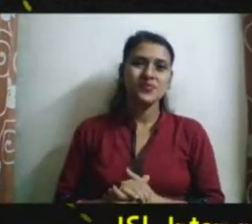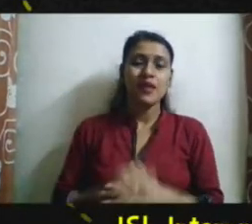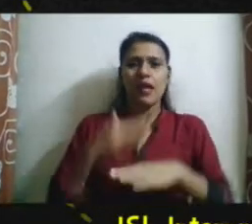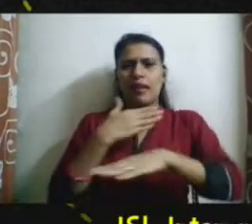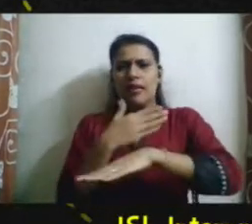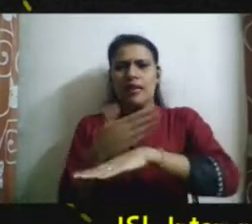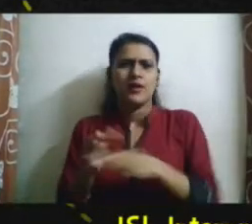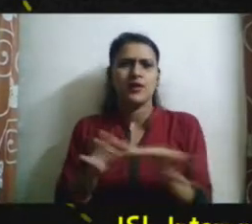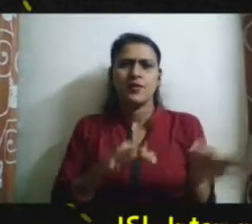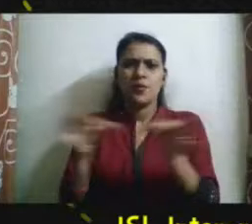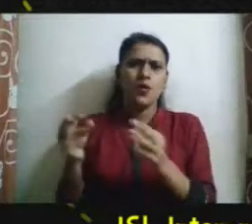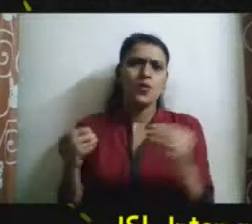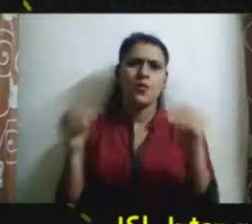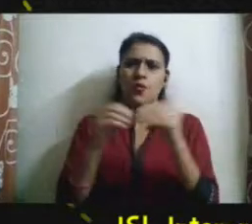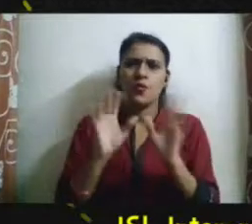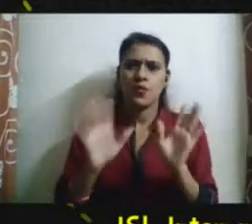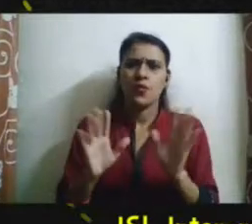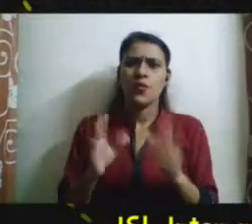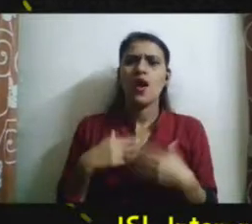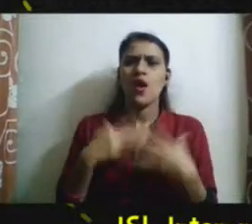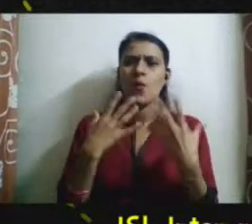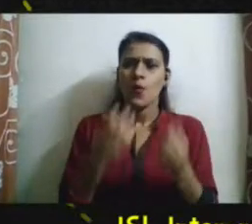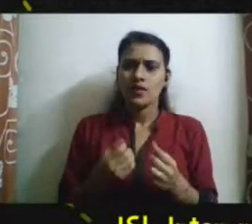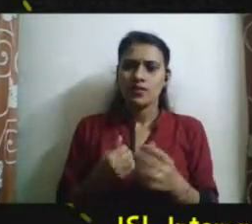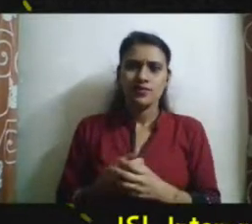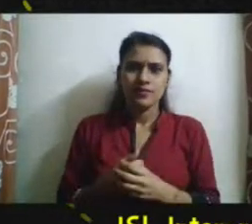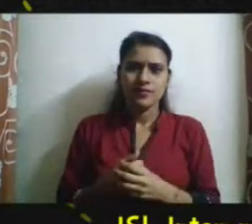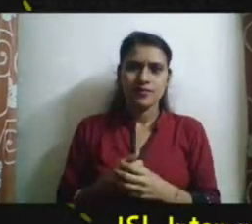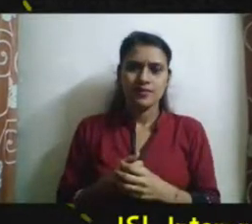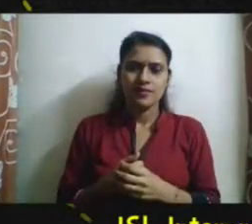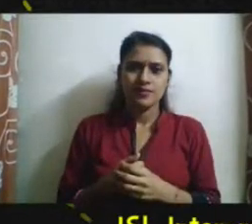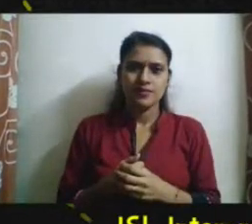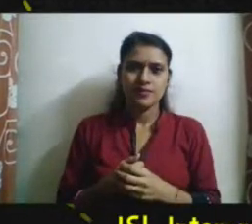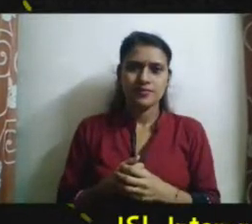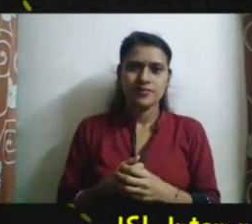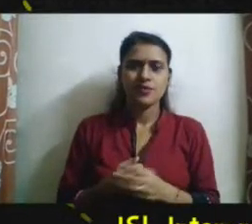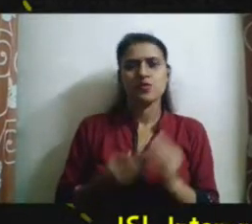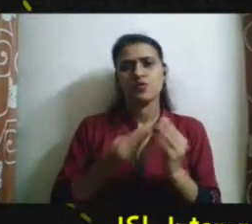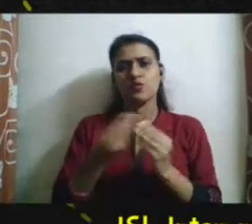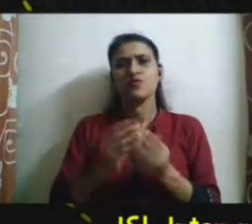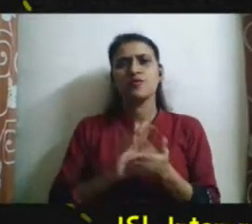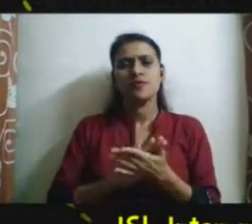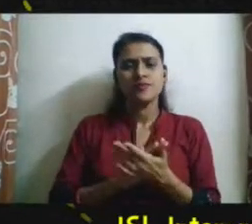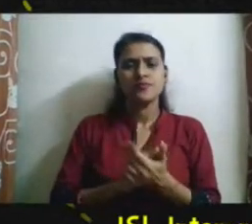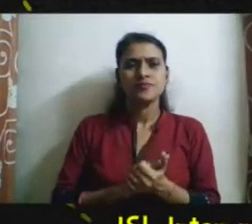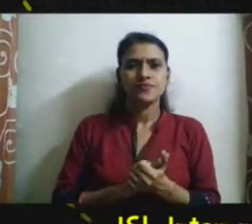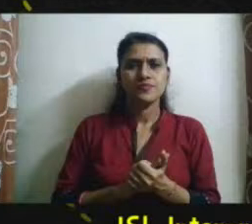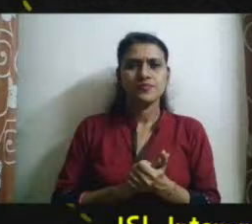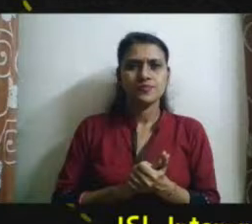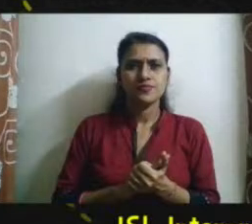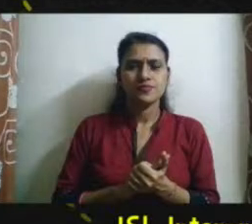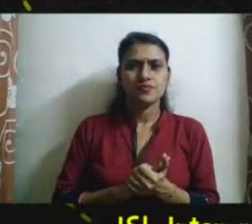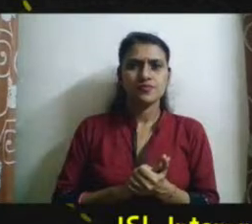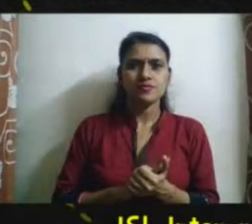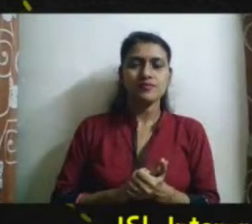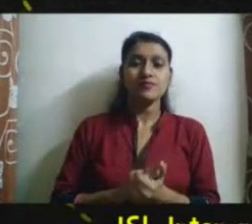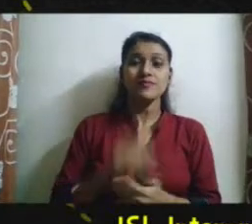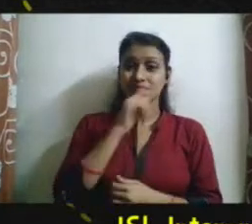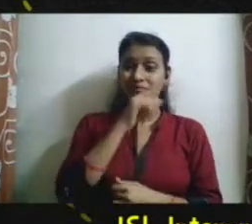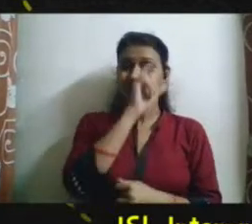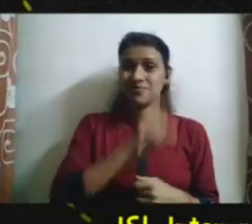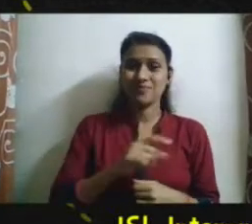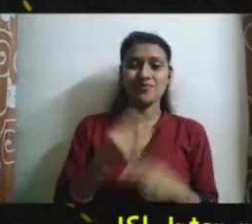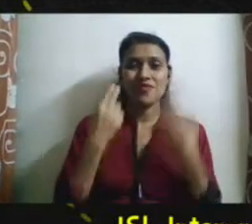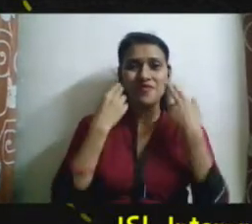delay, I'd like to introduce you to our closing conversation, which is with Shubha Mudgal, who you are